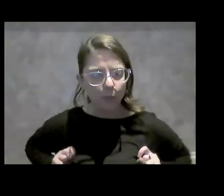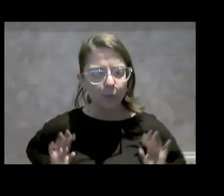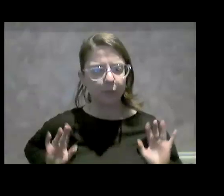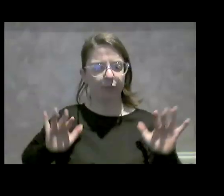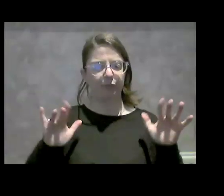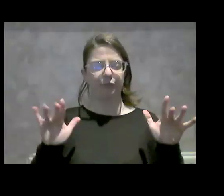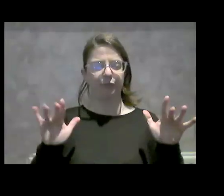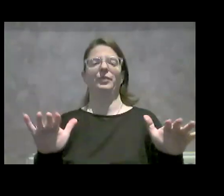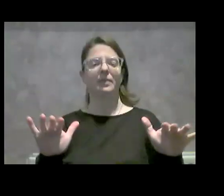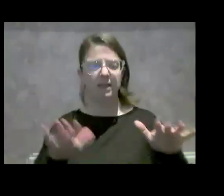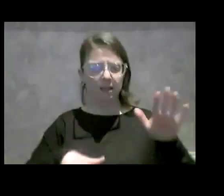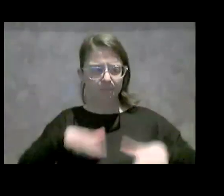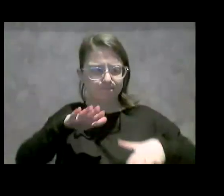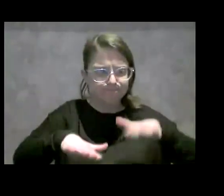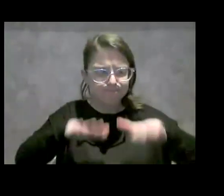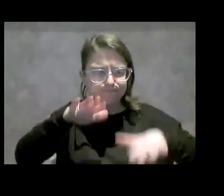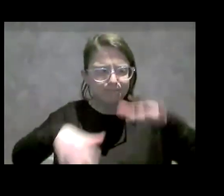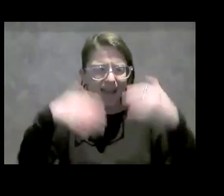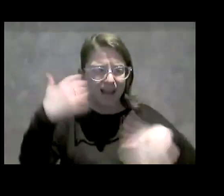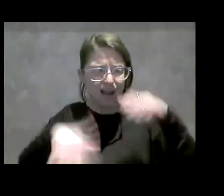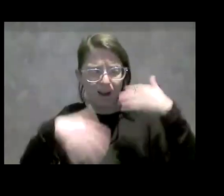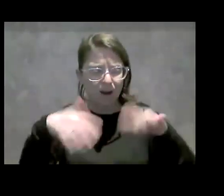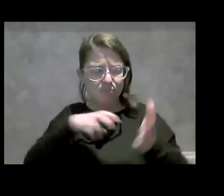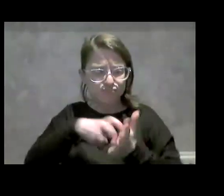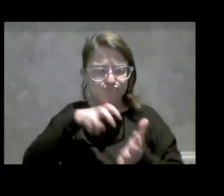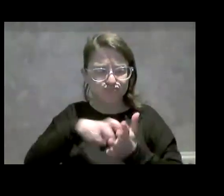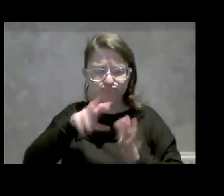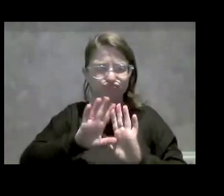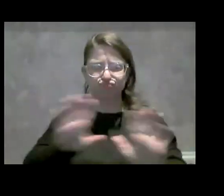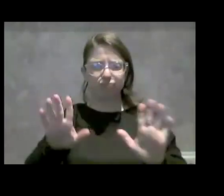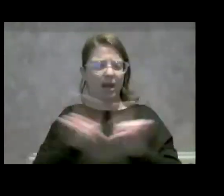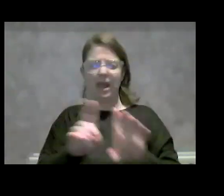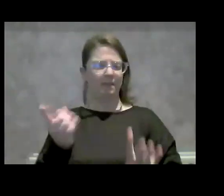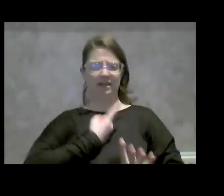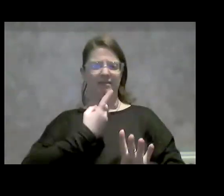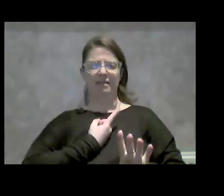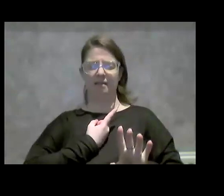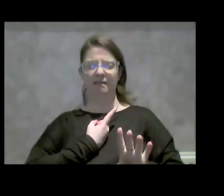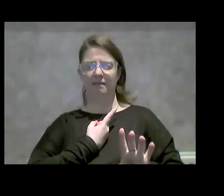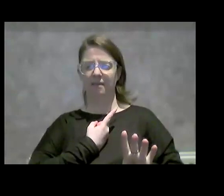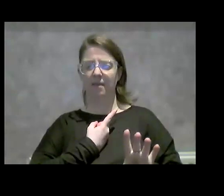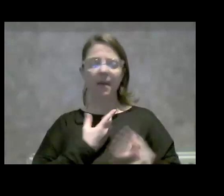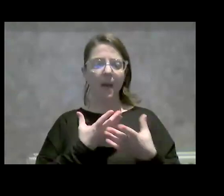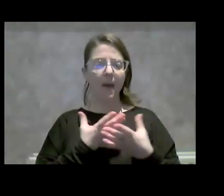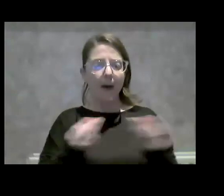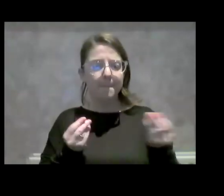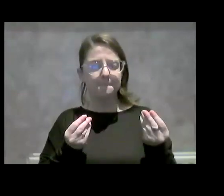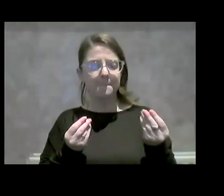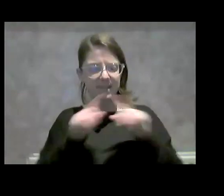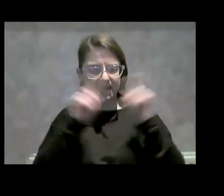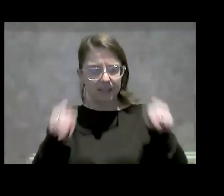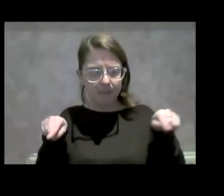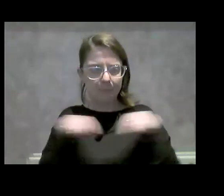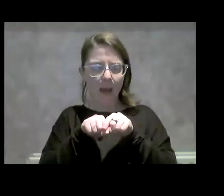out and got under my feet, so it was too painful to walk like myself. A missing treasure map marked a mountain to